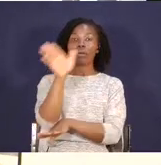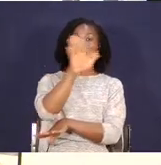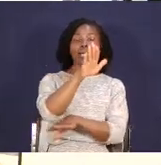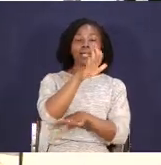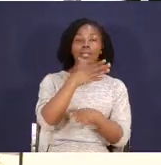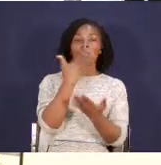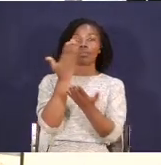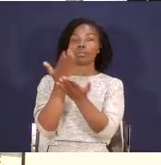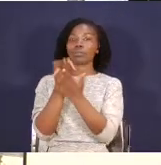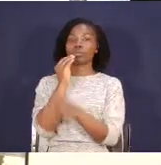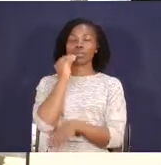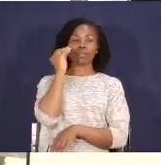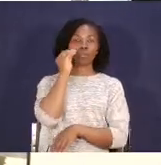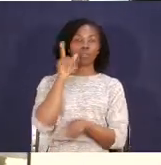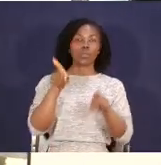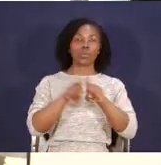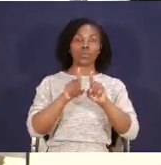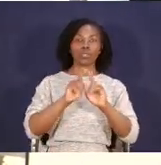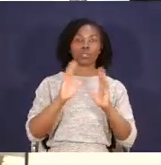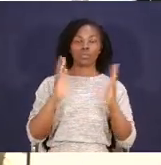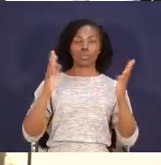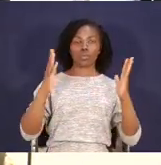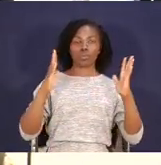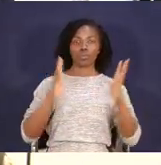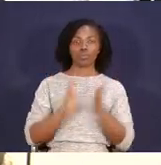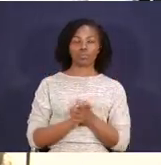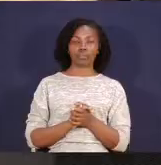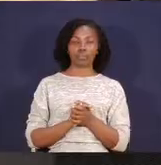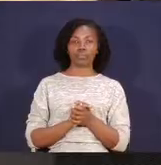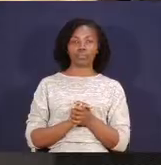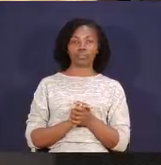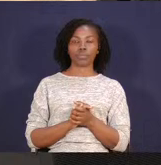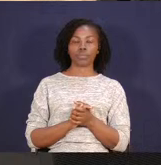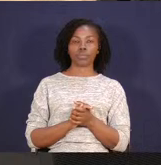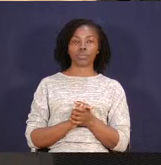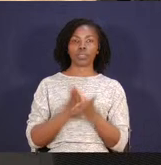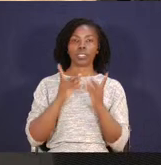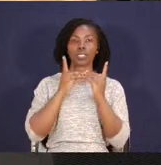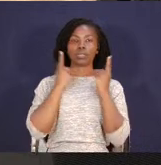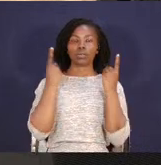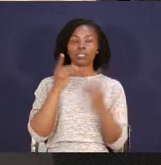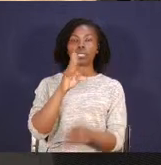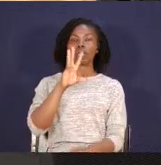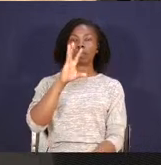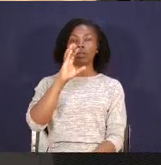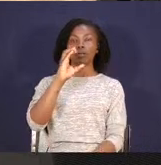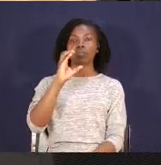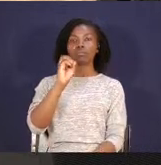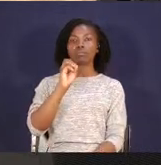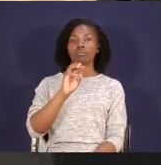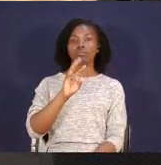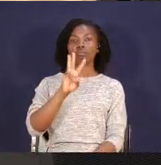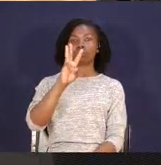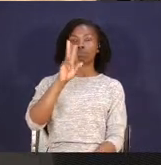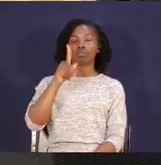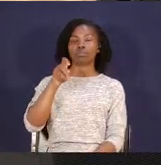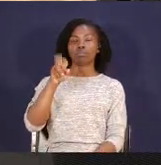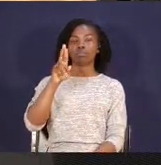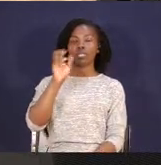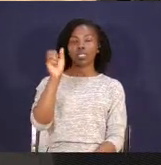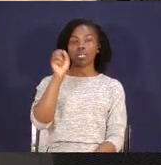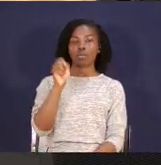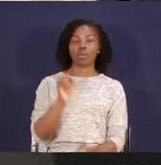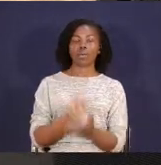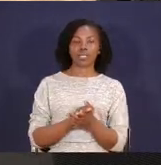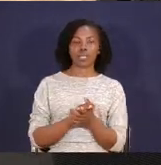support. We also appreciate, of course, the Kaupas, Dr. Christopher, and Dashana,